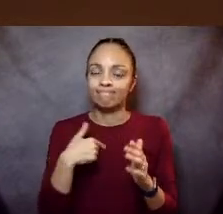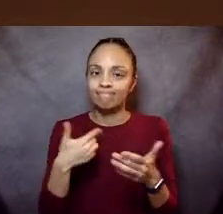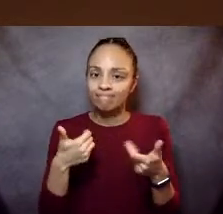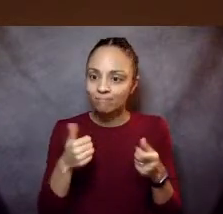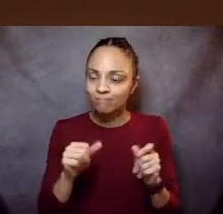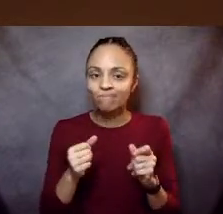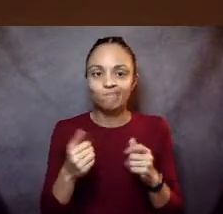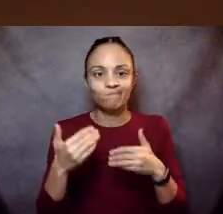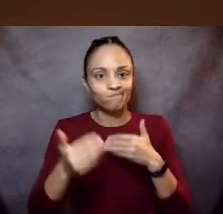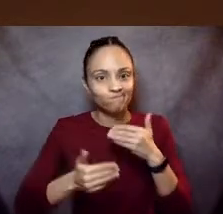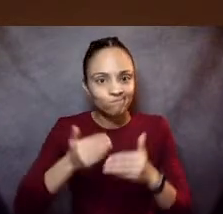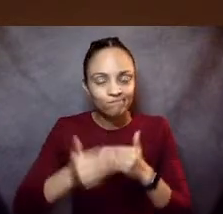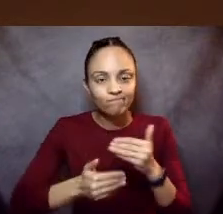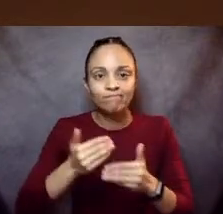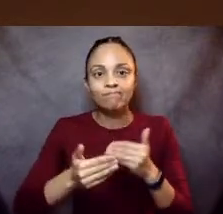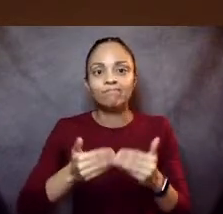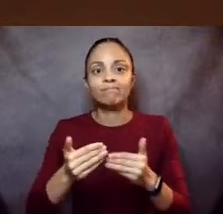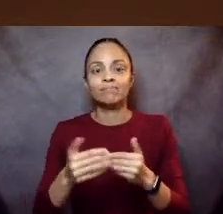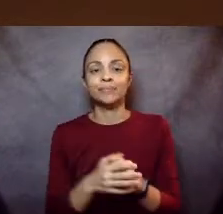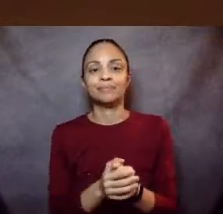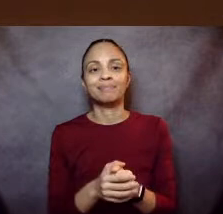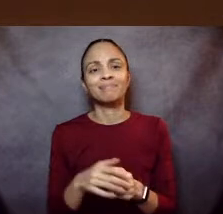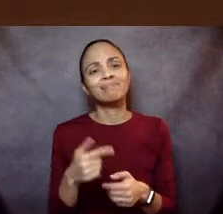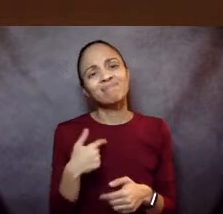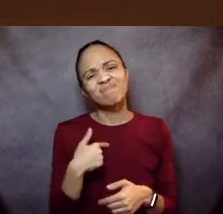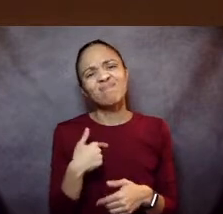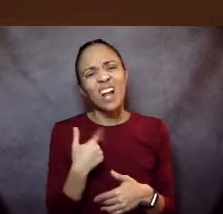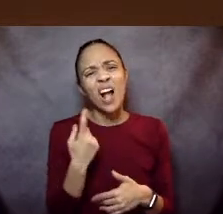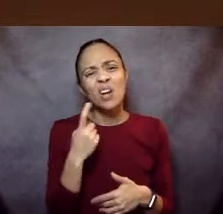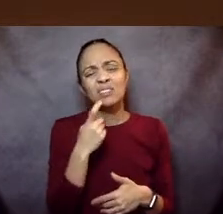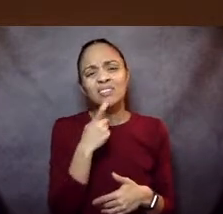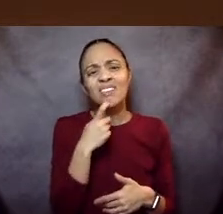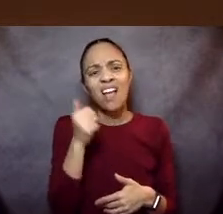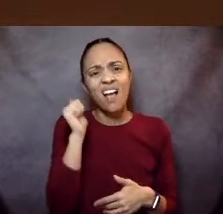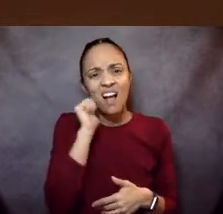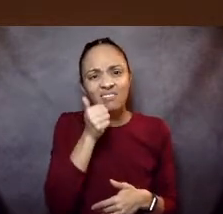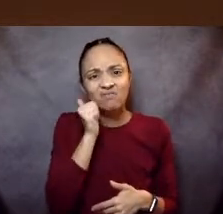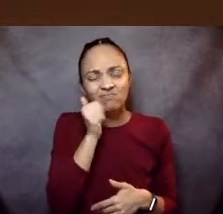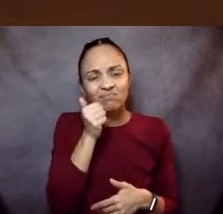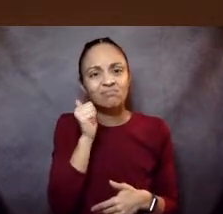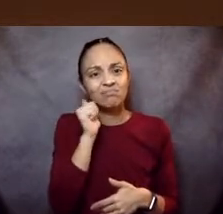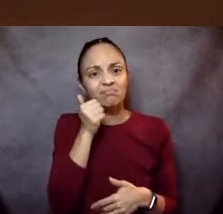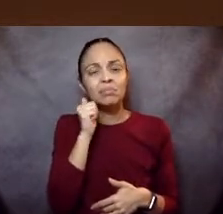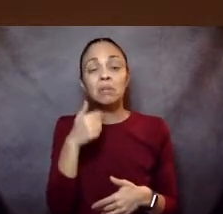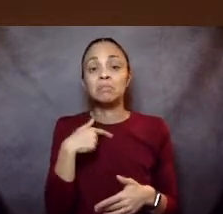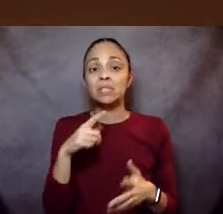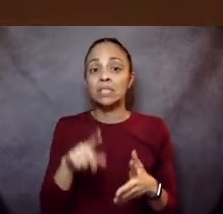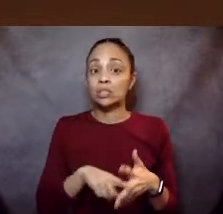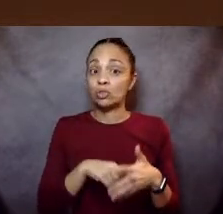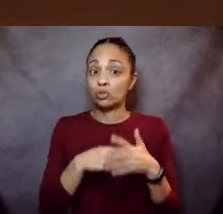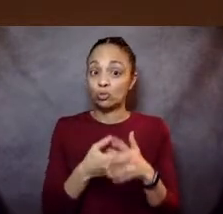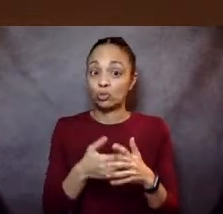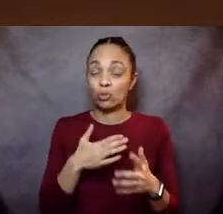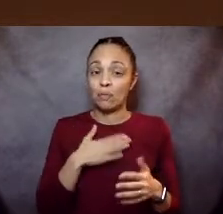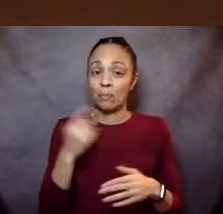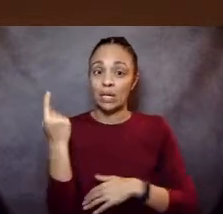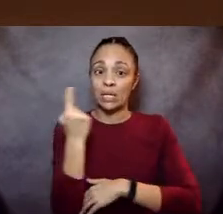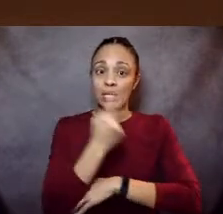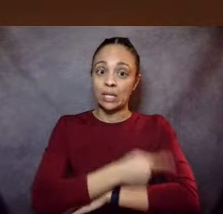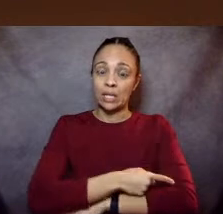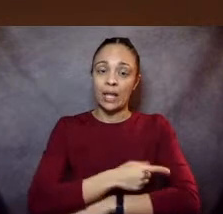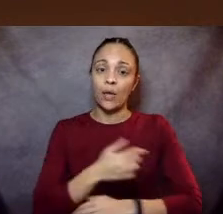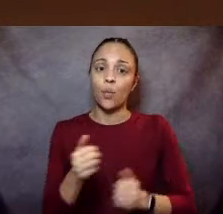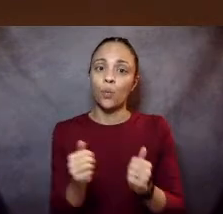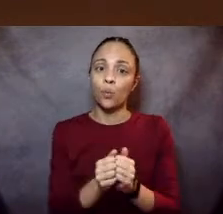I would say that every day I start my day by anchoring myself in